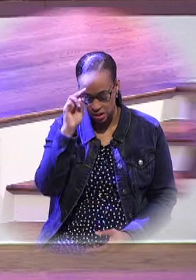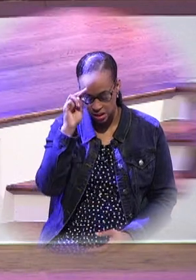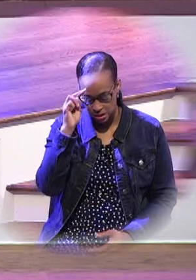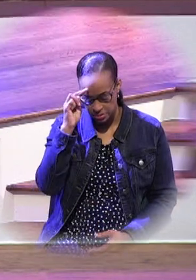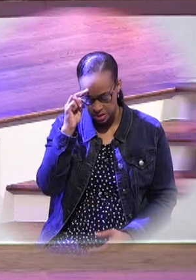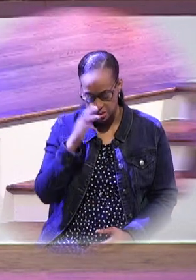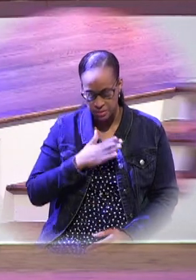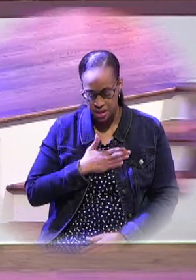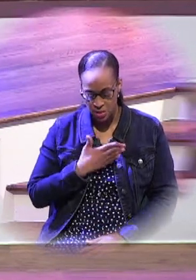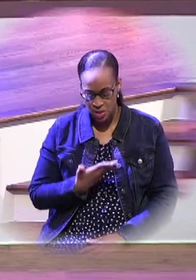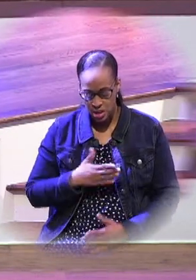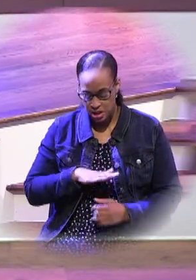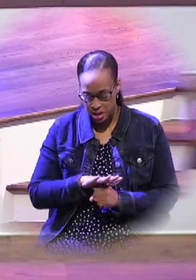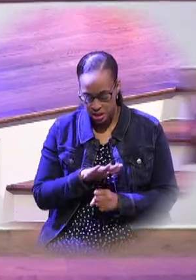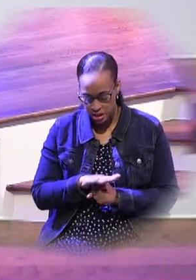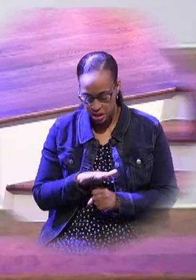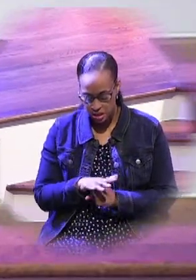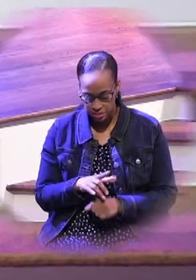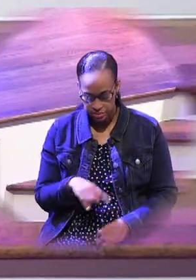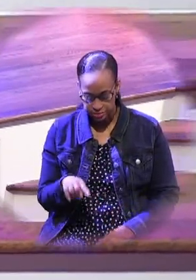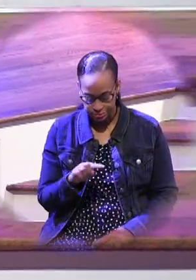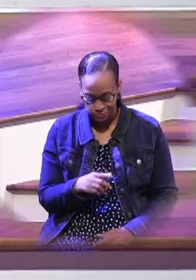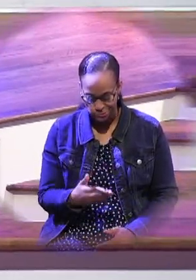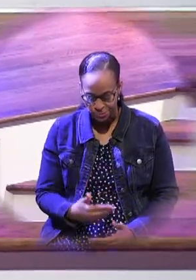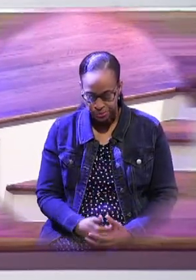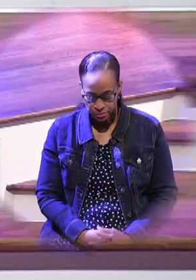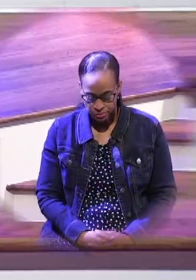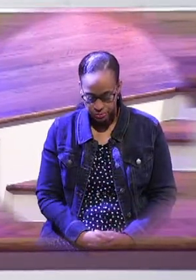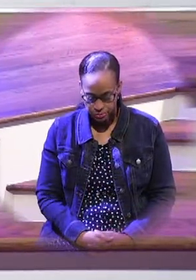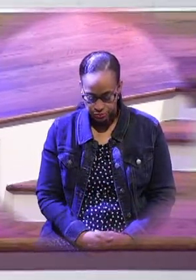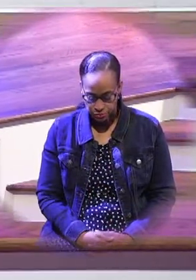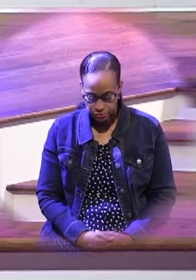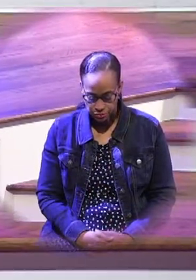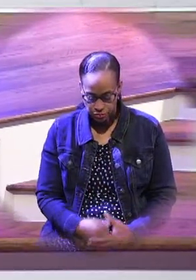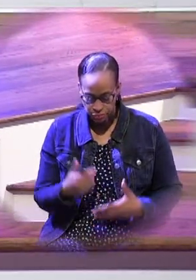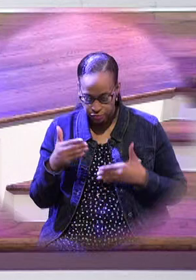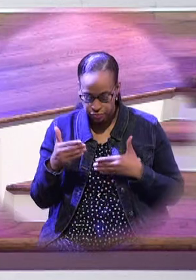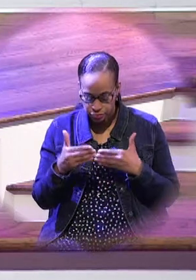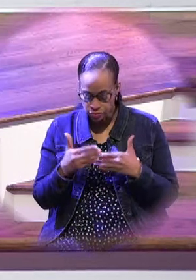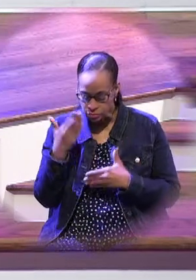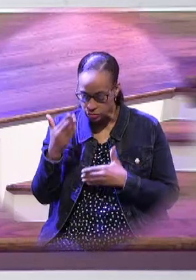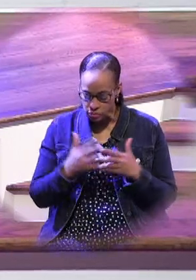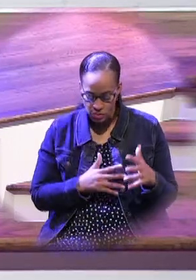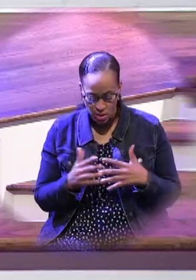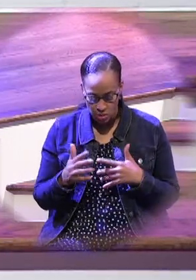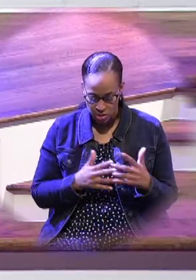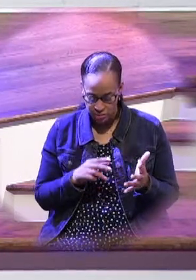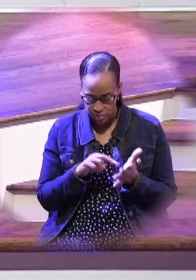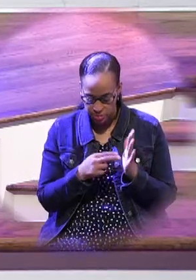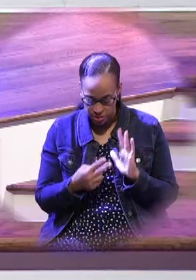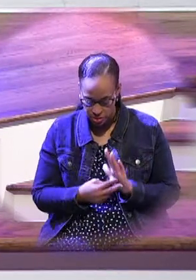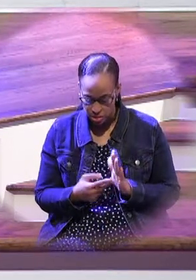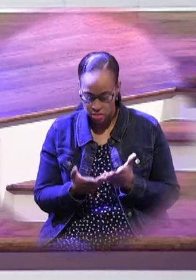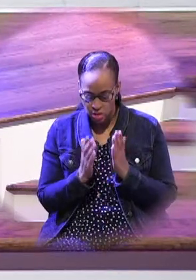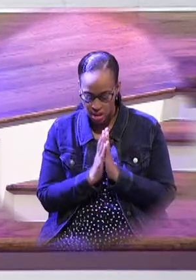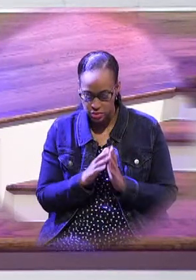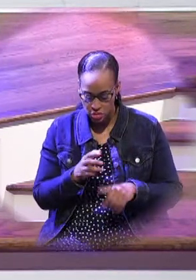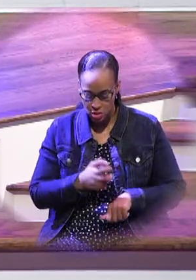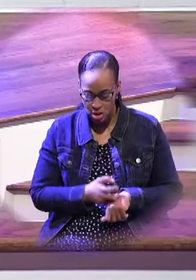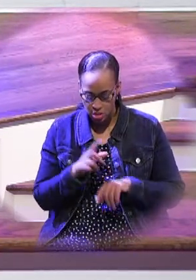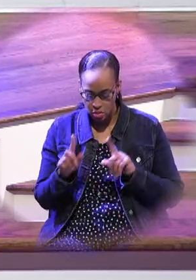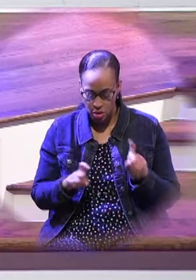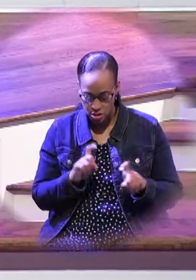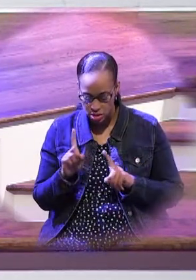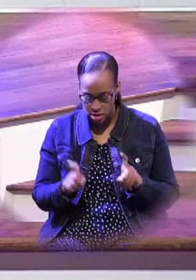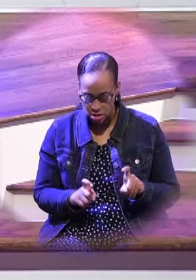to be willing enough to at least be curious, to draw near to you, whatever it takes, to ask the hard questions